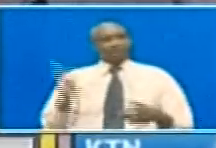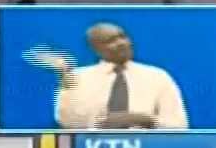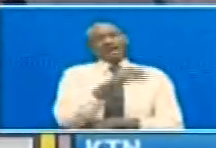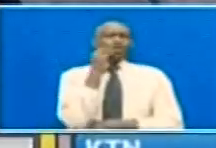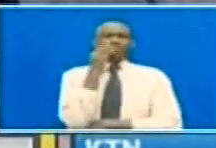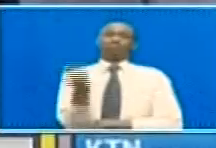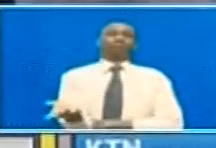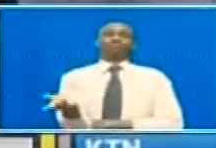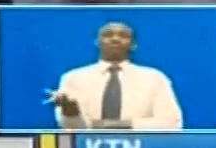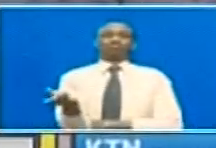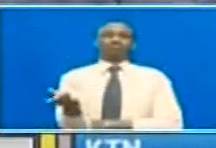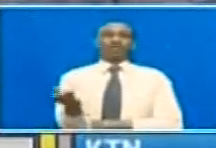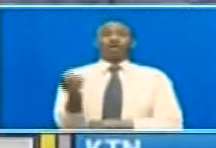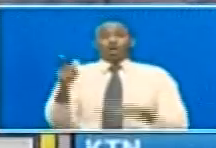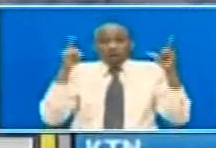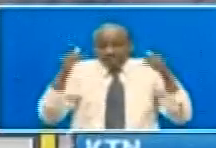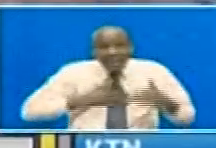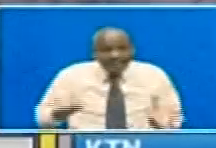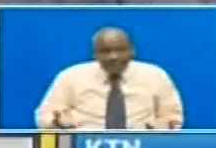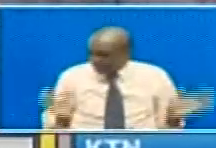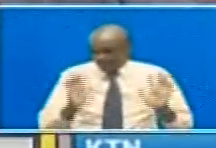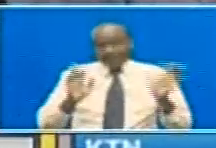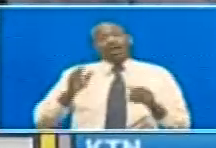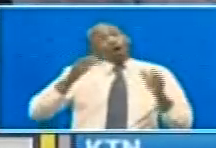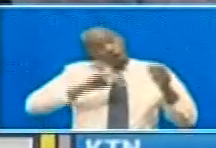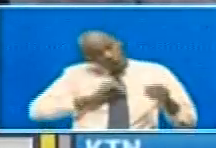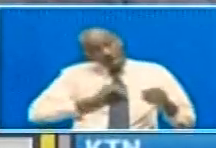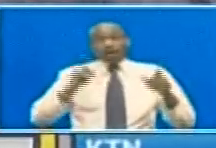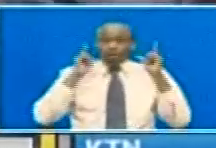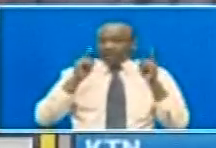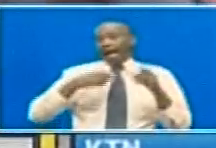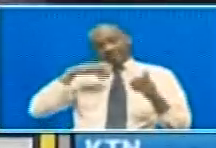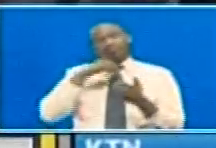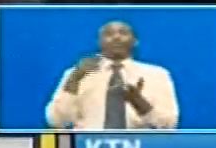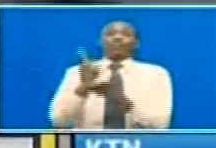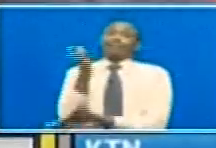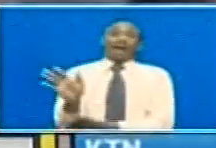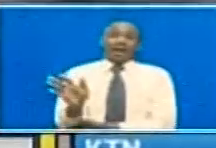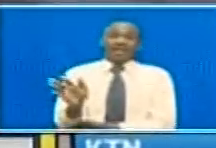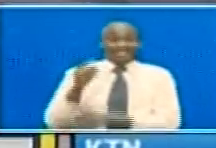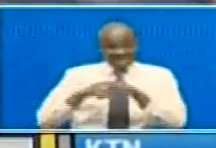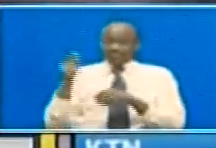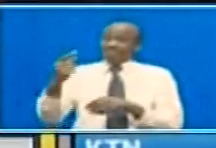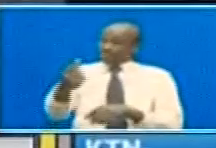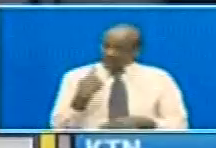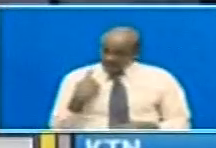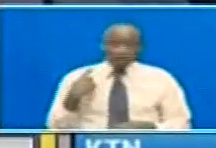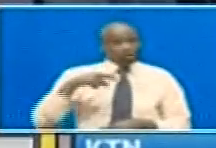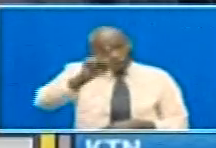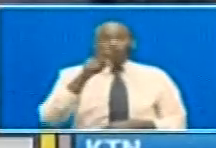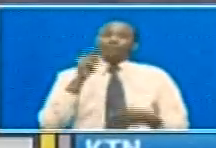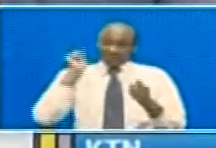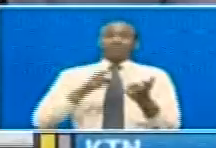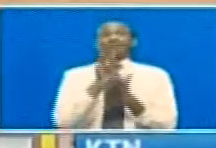nyumbani. Lori sio yangu. Mwenye lori ananitai kila siku. Mwenye lori ananitai nikicha, mwenye lori ananitai nikifanya